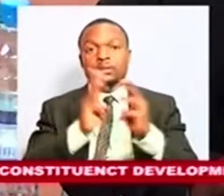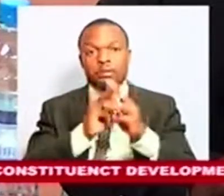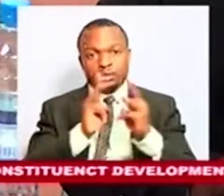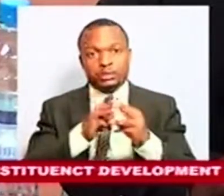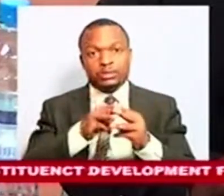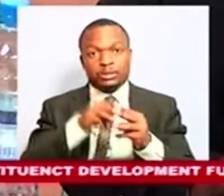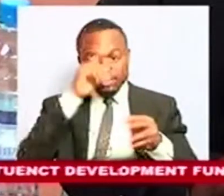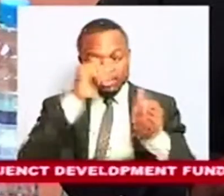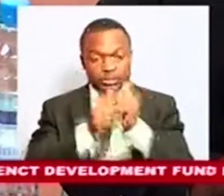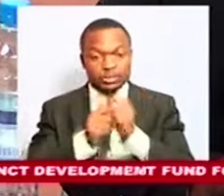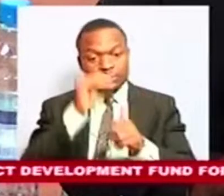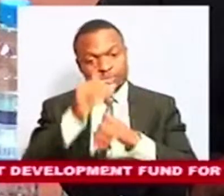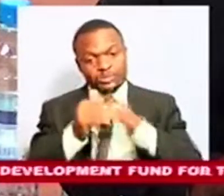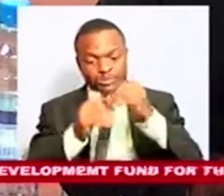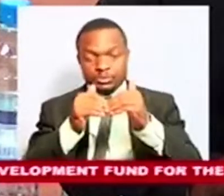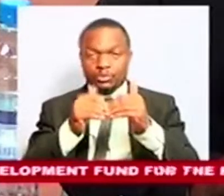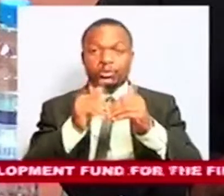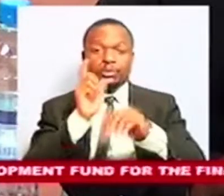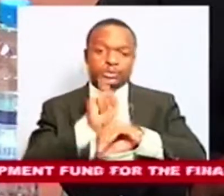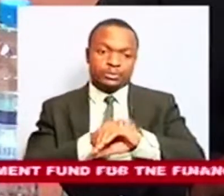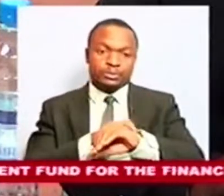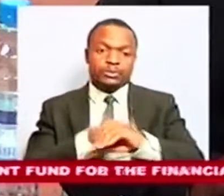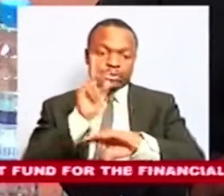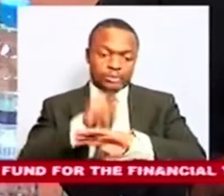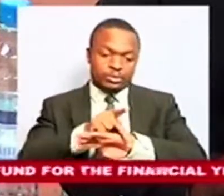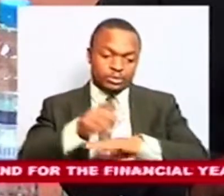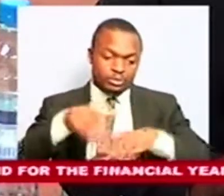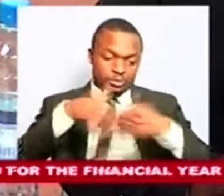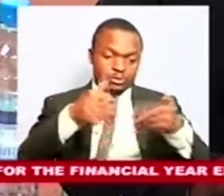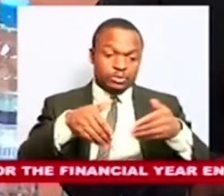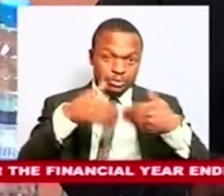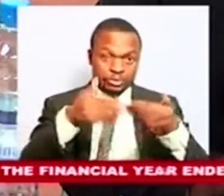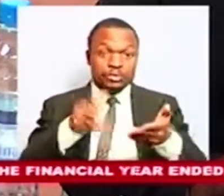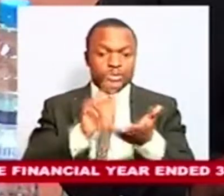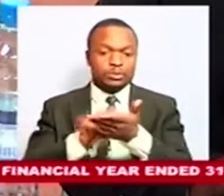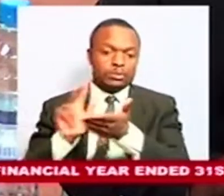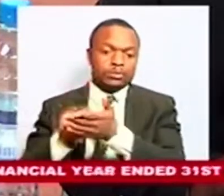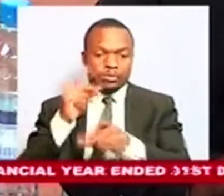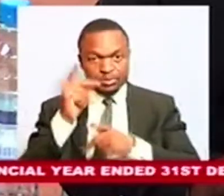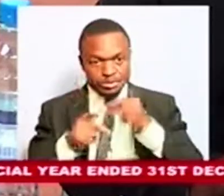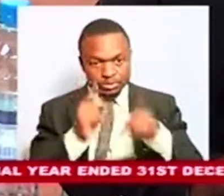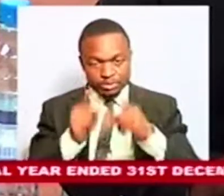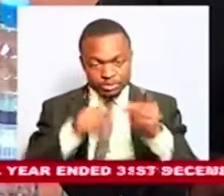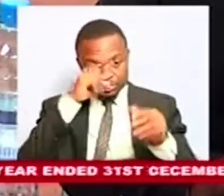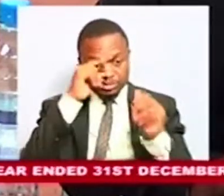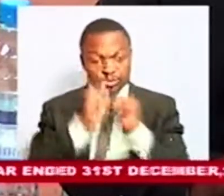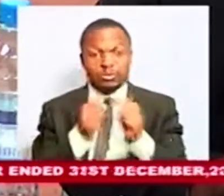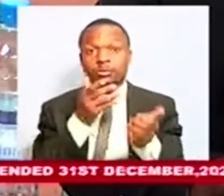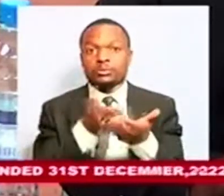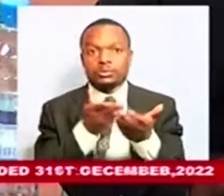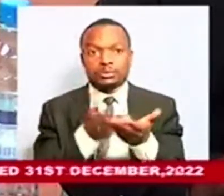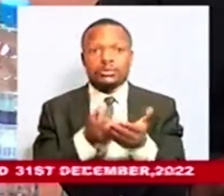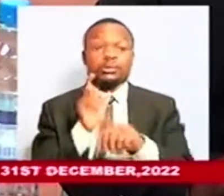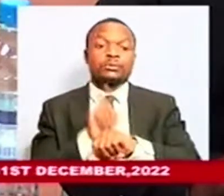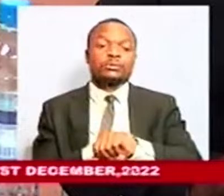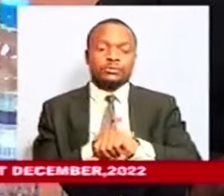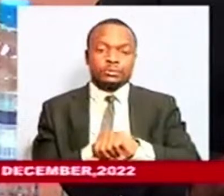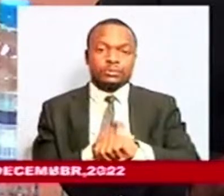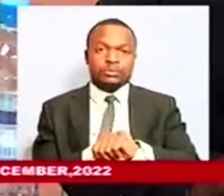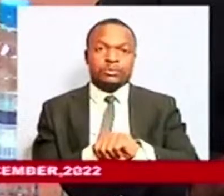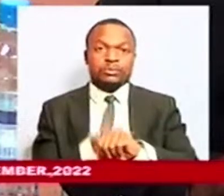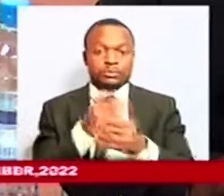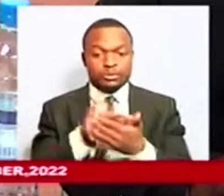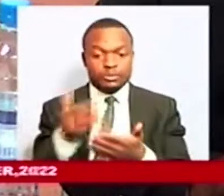and timeframes of project submissions and approval processes. As a result, it affected the timeframe for the